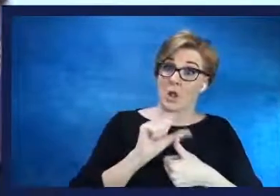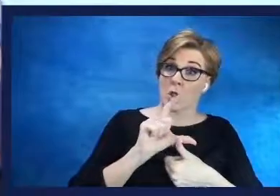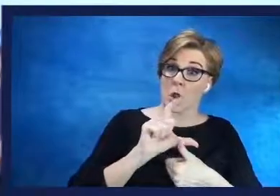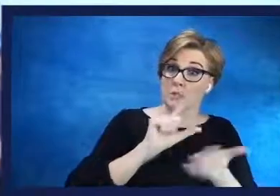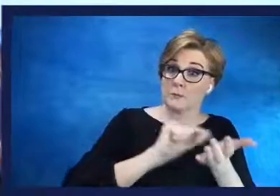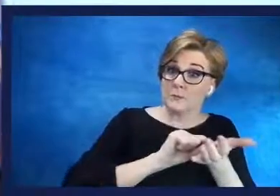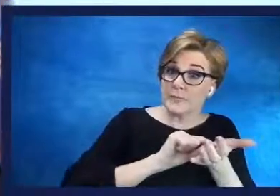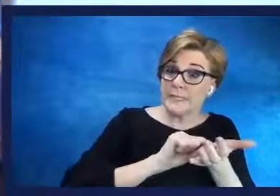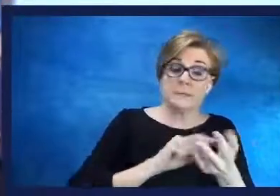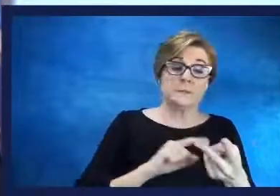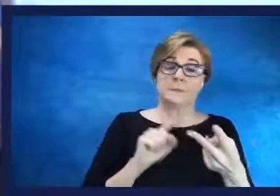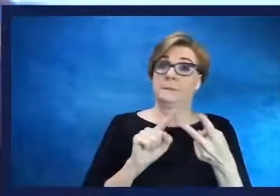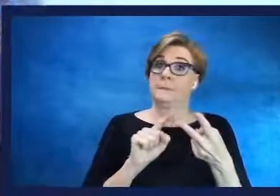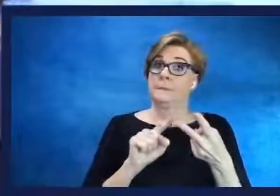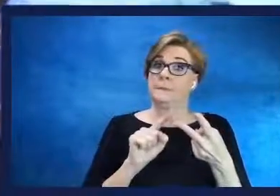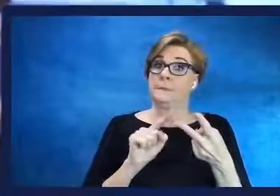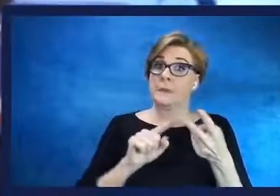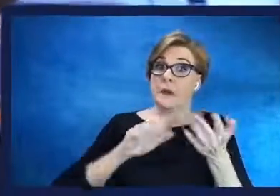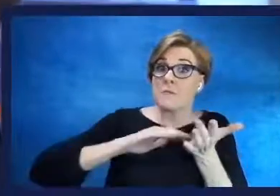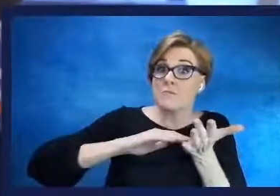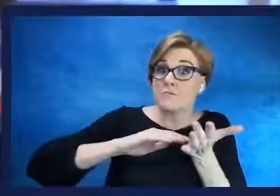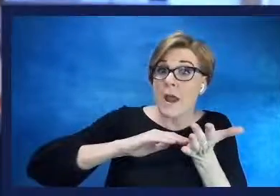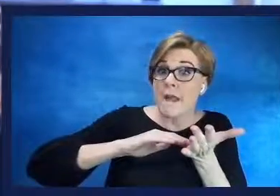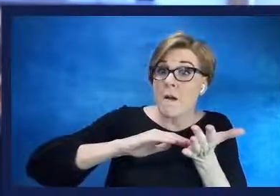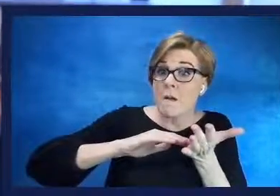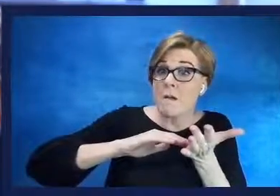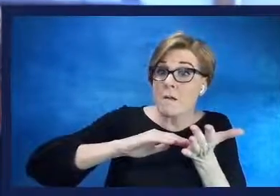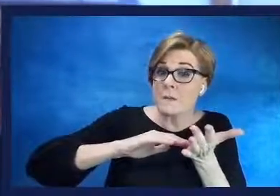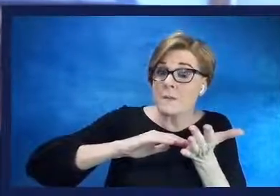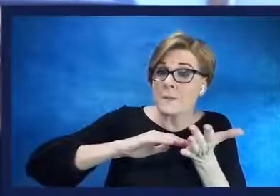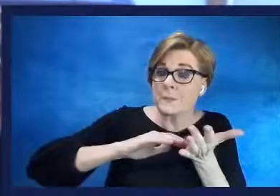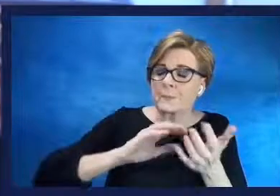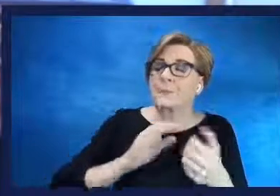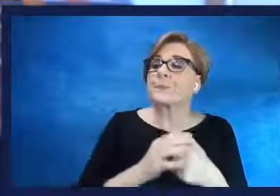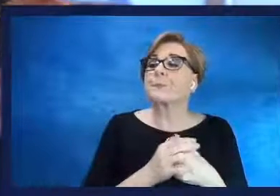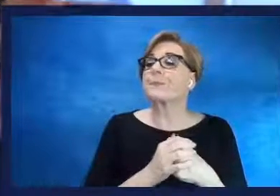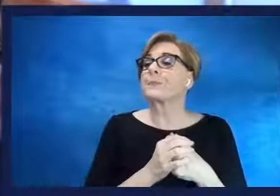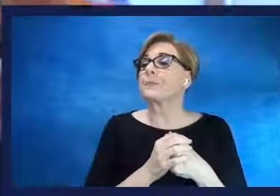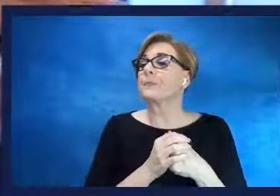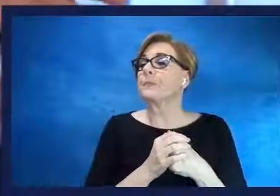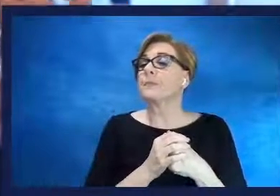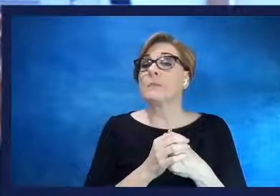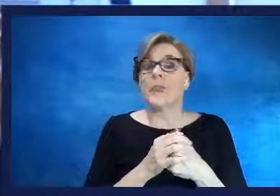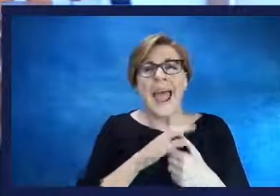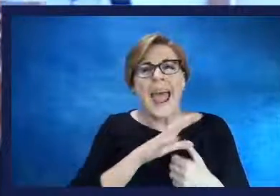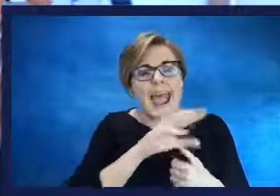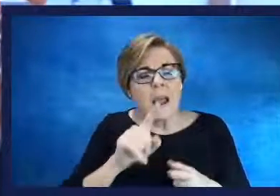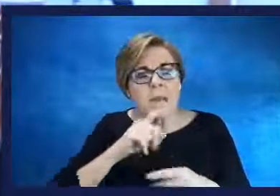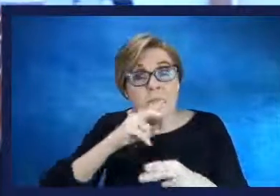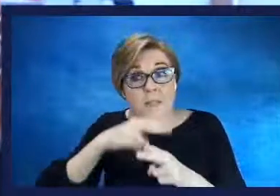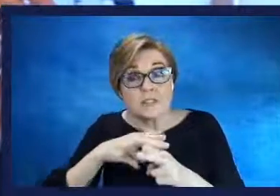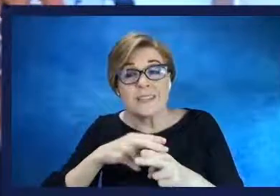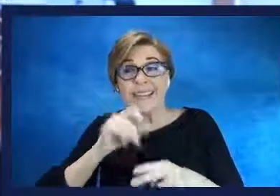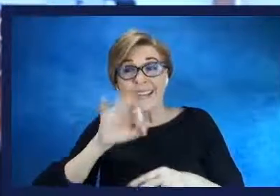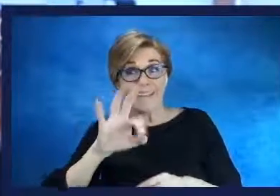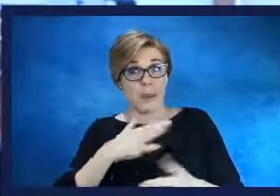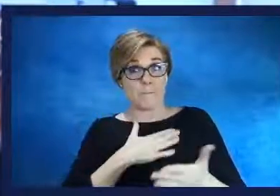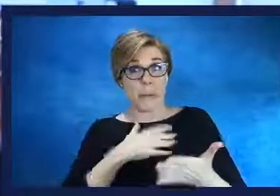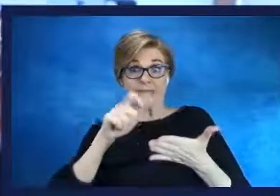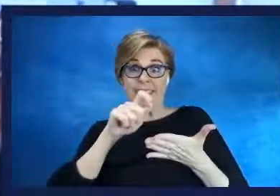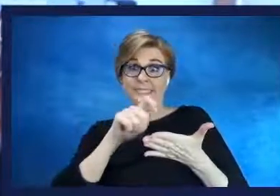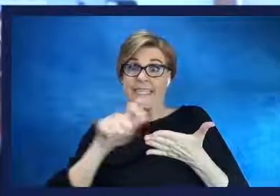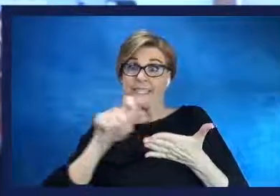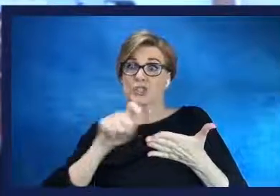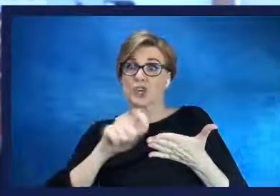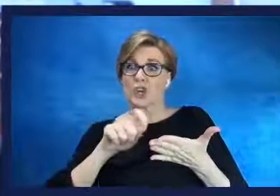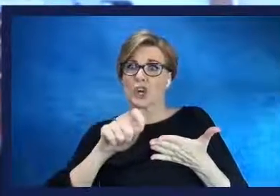in addition to, as I mentioned, voter registration, if you have to update your signature, you can contact us. This special election board, two-member